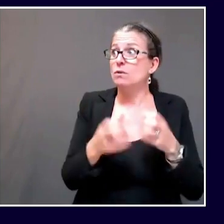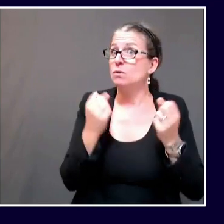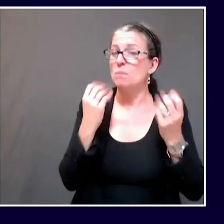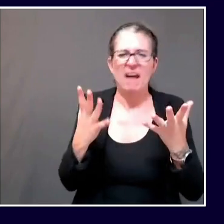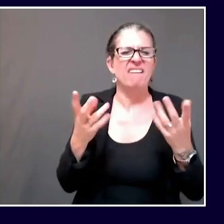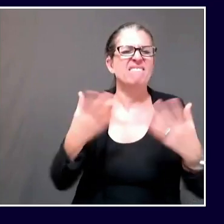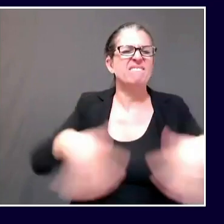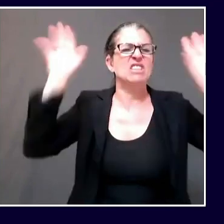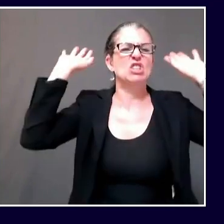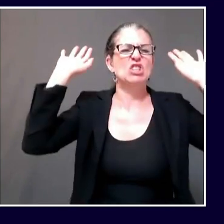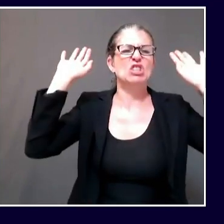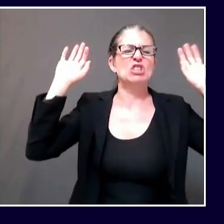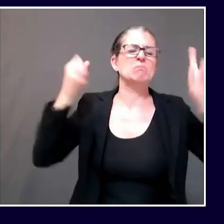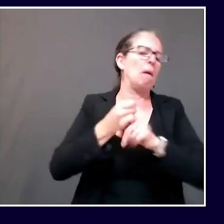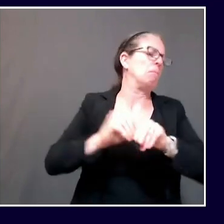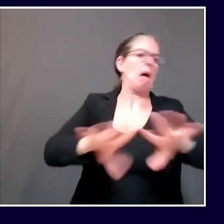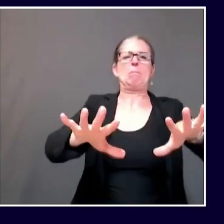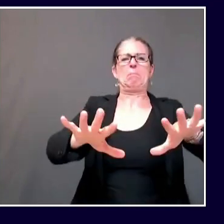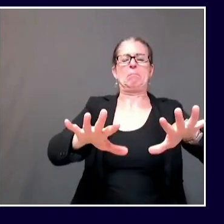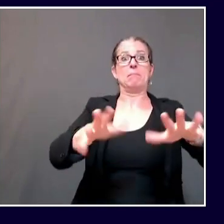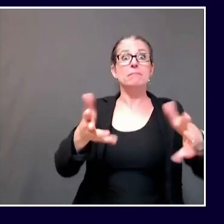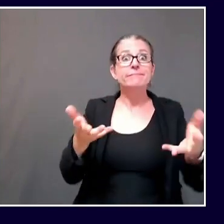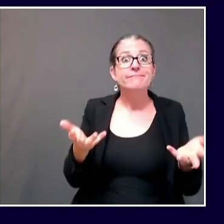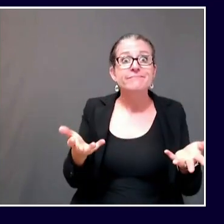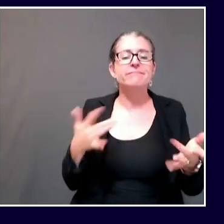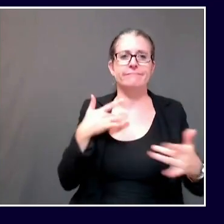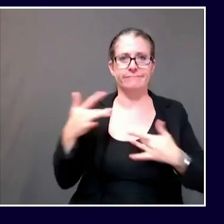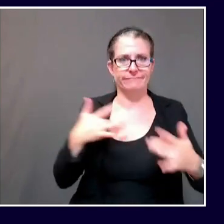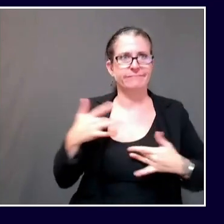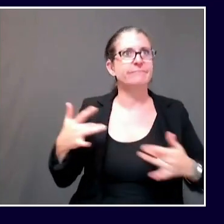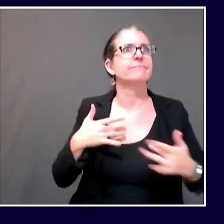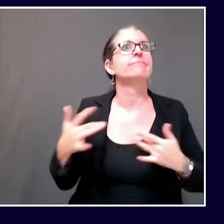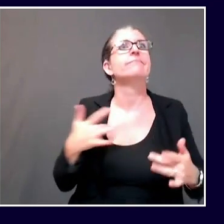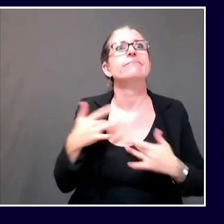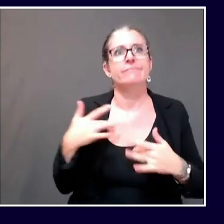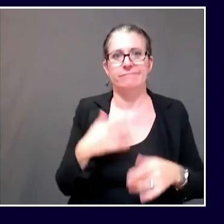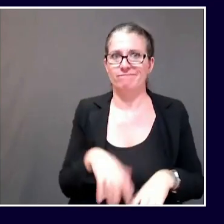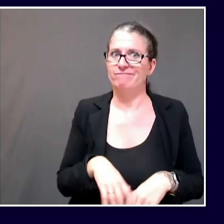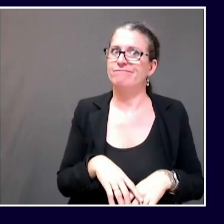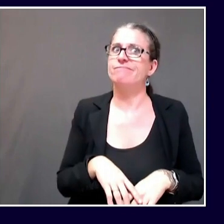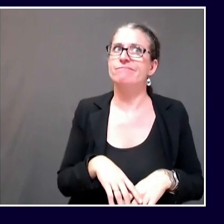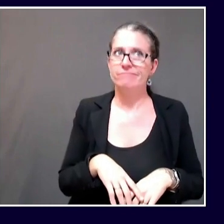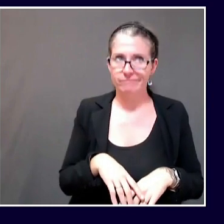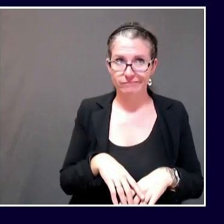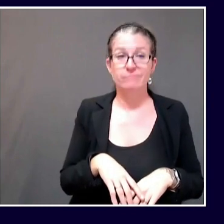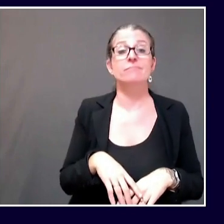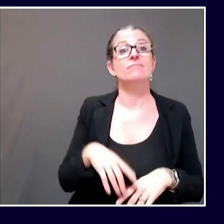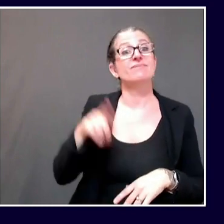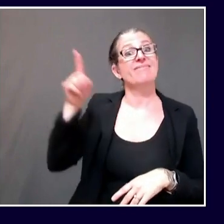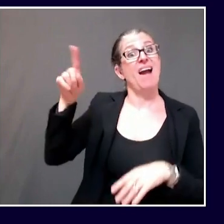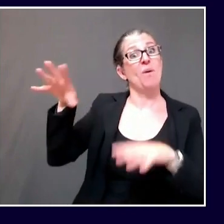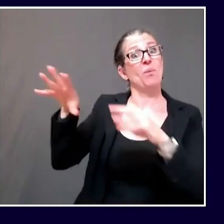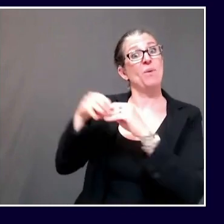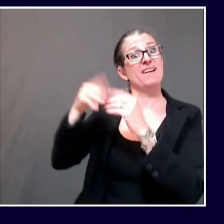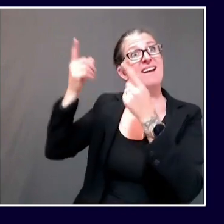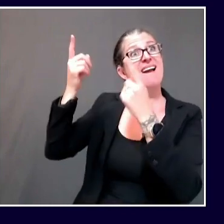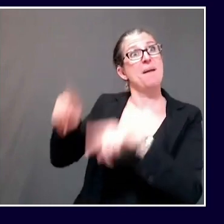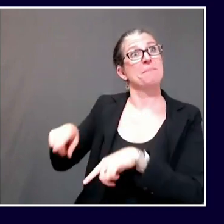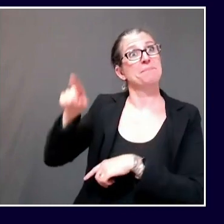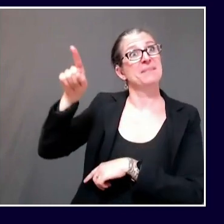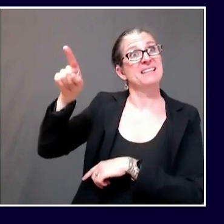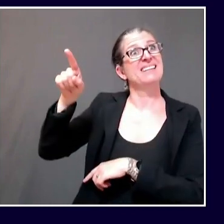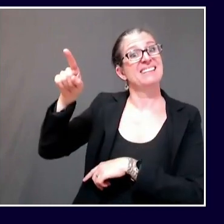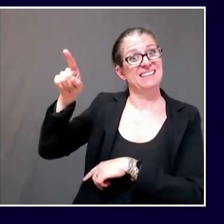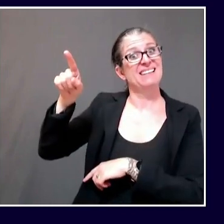the number of individuals who were affected from that initial setting, which was to say 27 people,